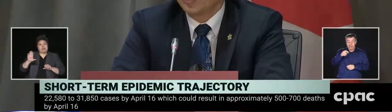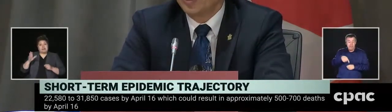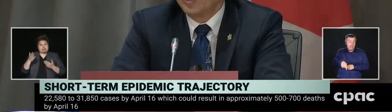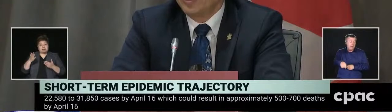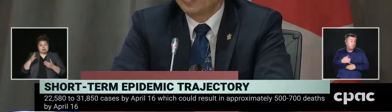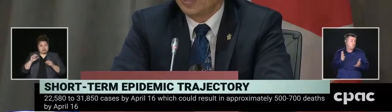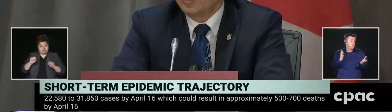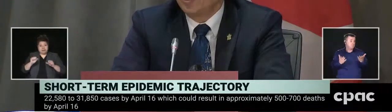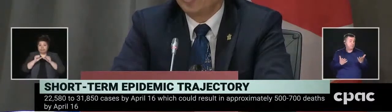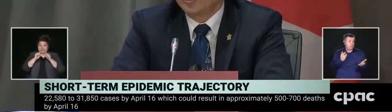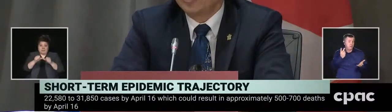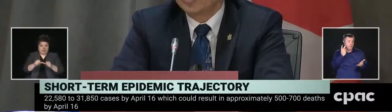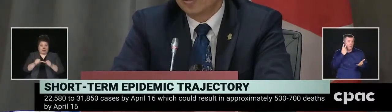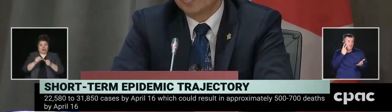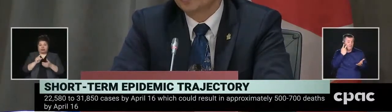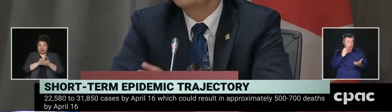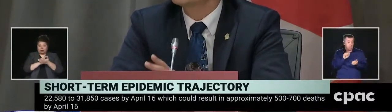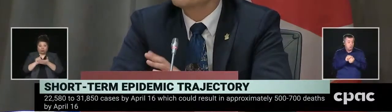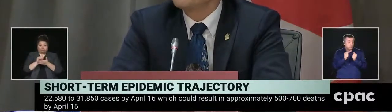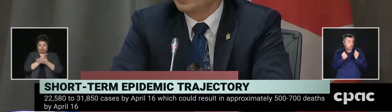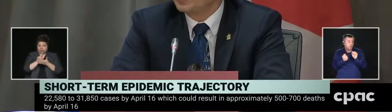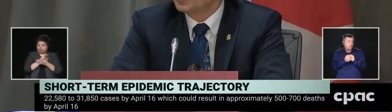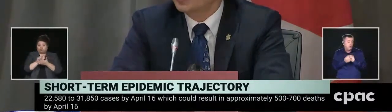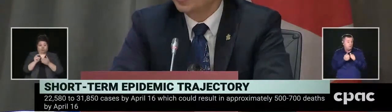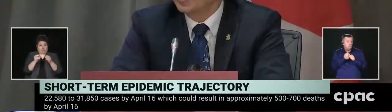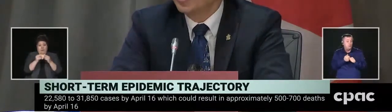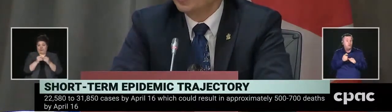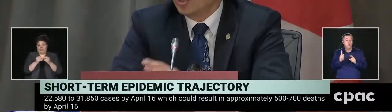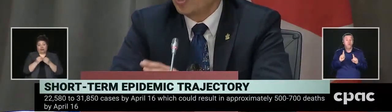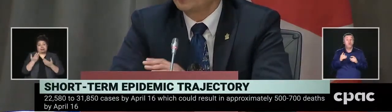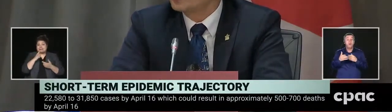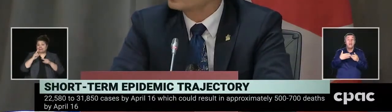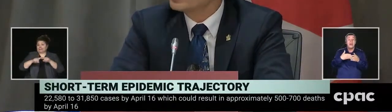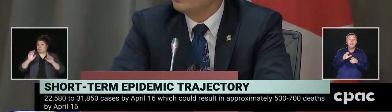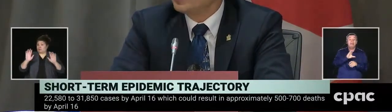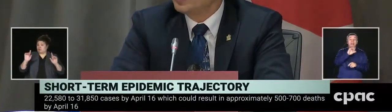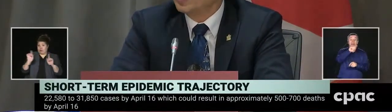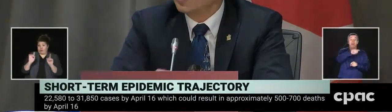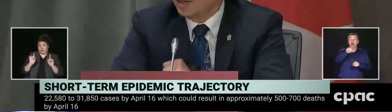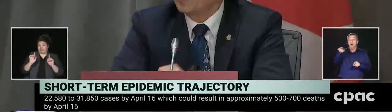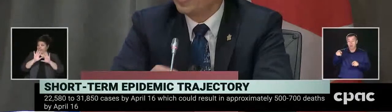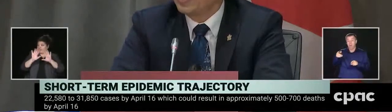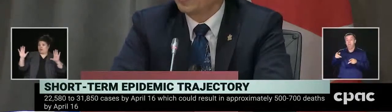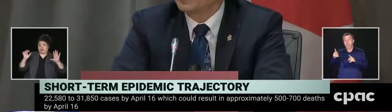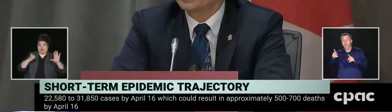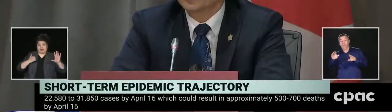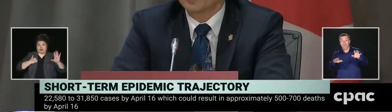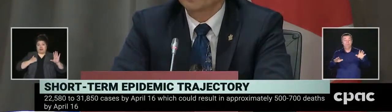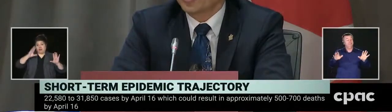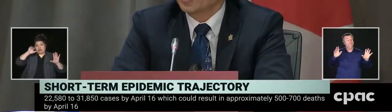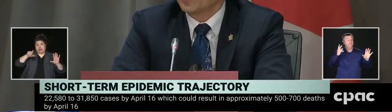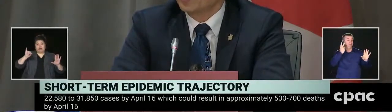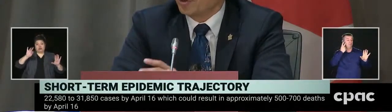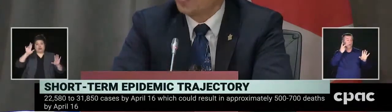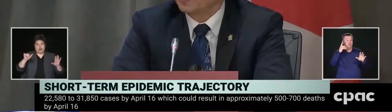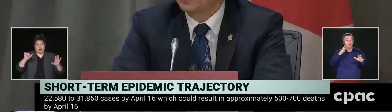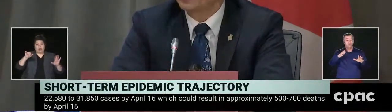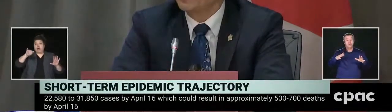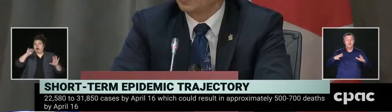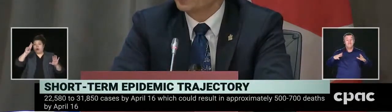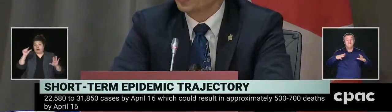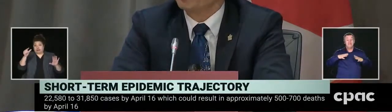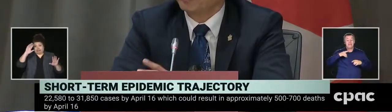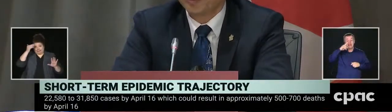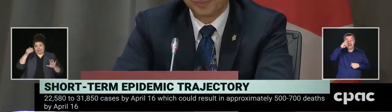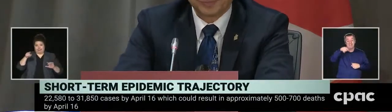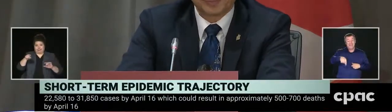most people in Canada know that certainly for summer vacations, July and August seem to be our peak months for summer in terms of